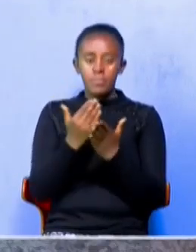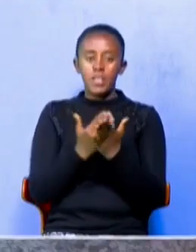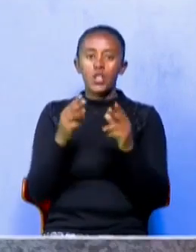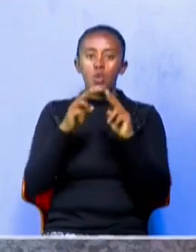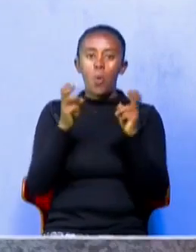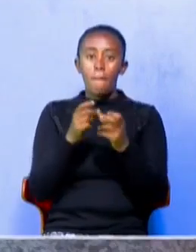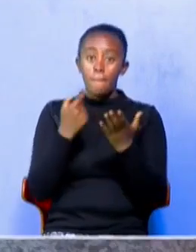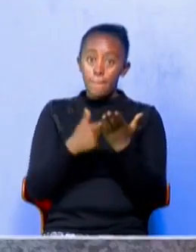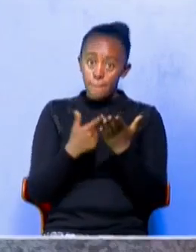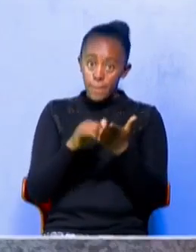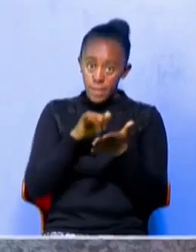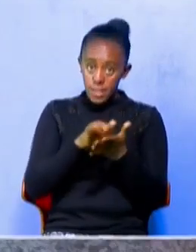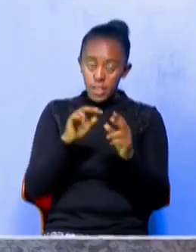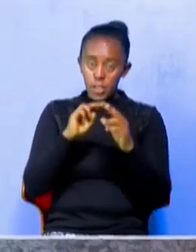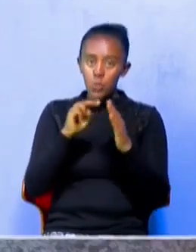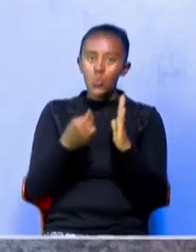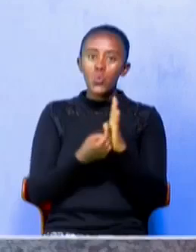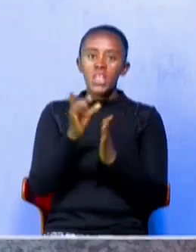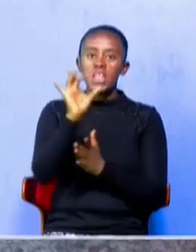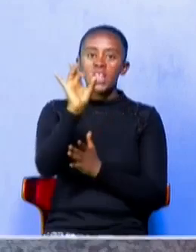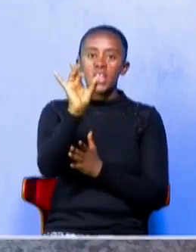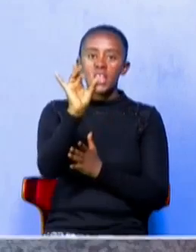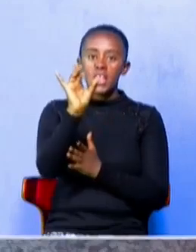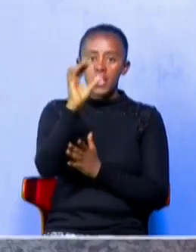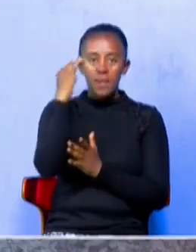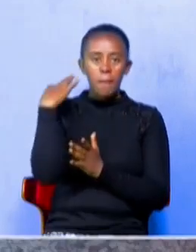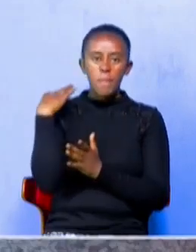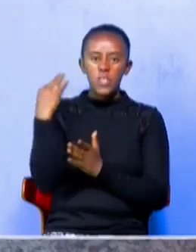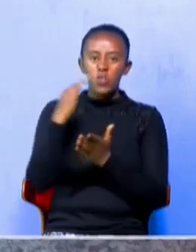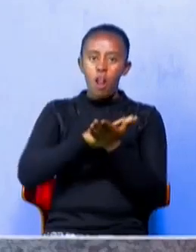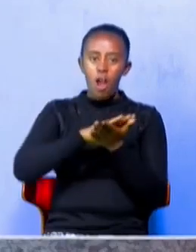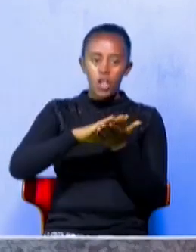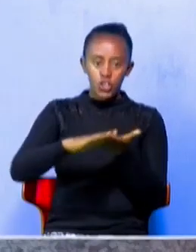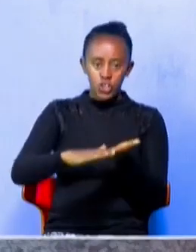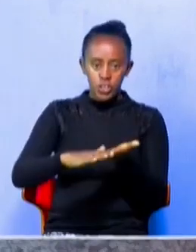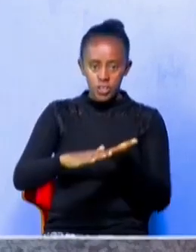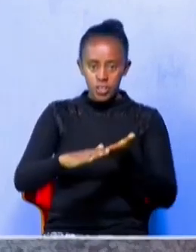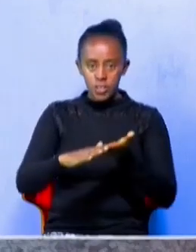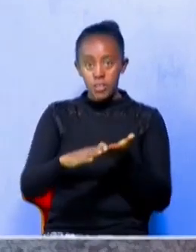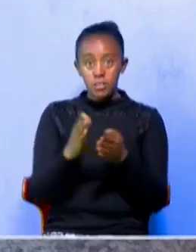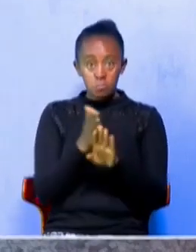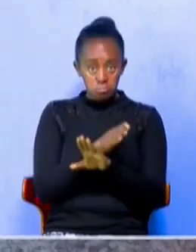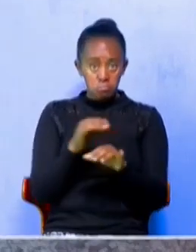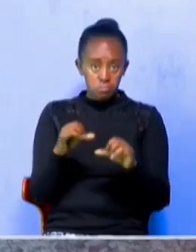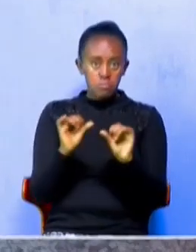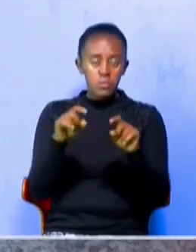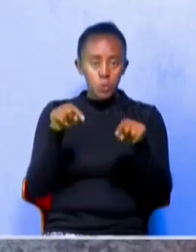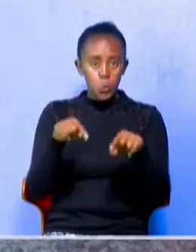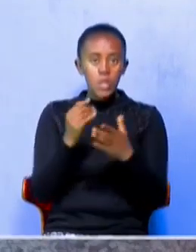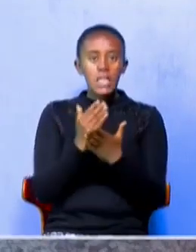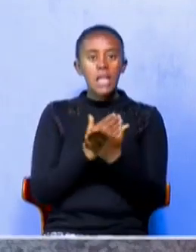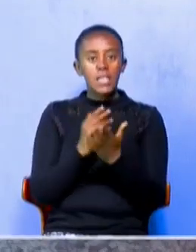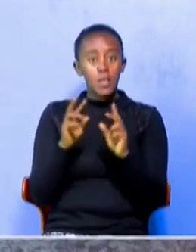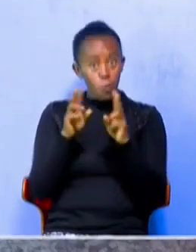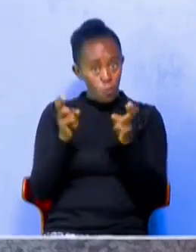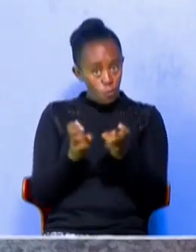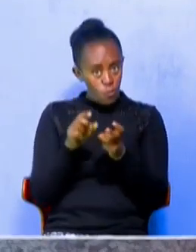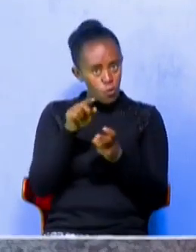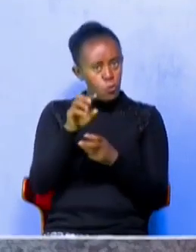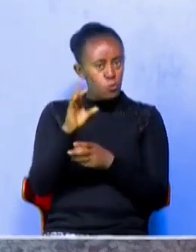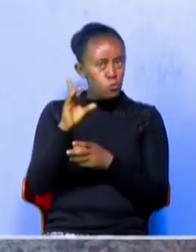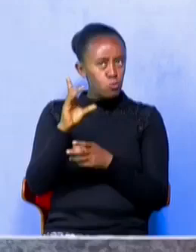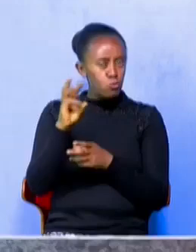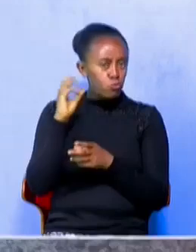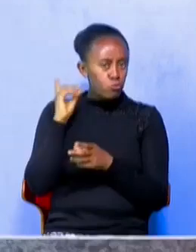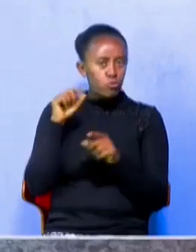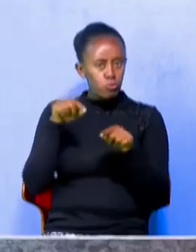is Unit 8, Personal Hygiene. Before I proceed to today's lesson topic, I would like to remind you what